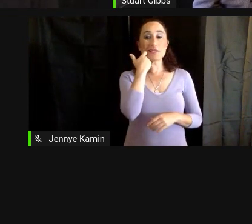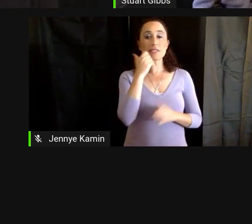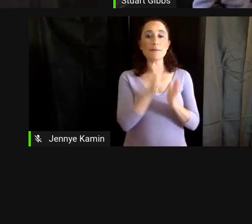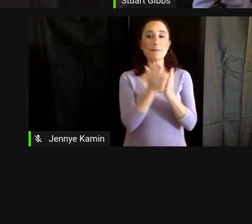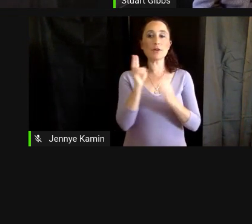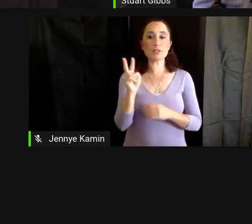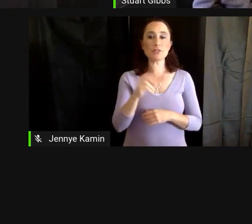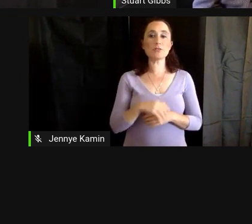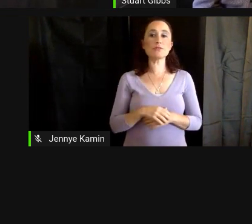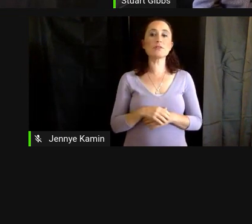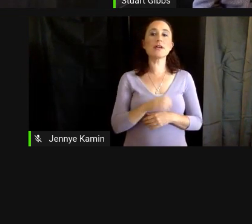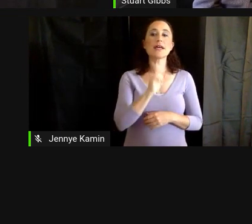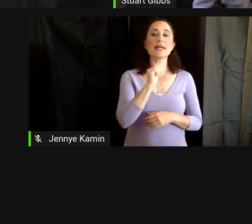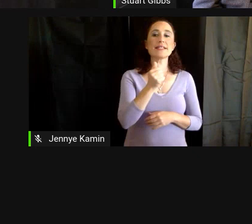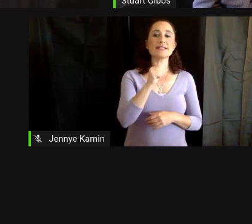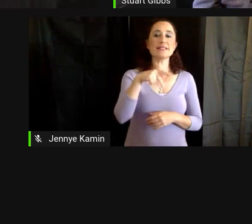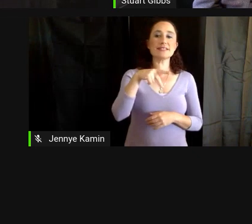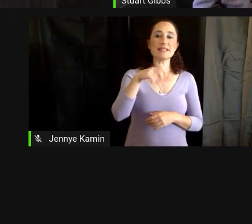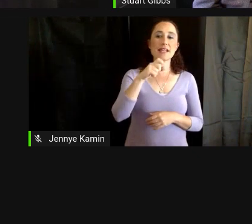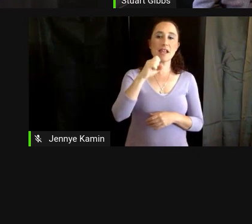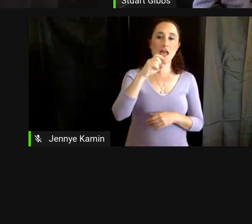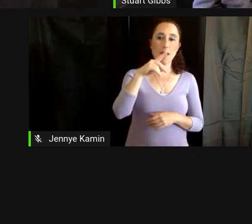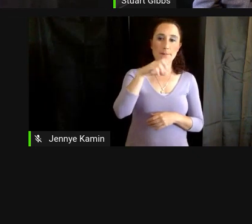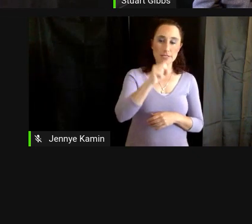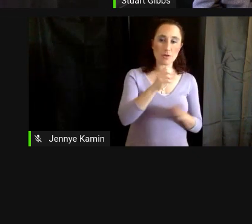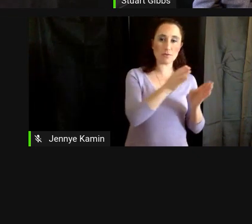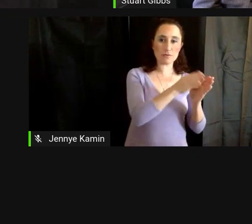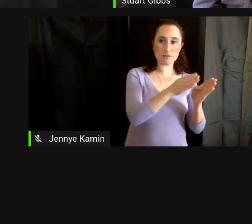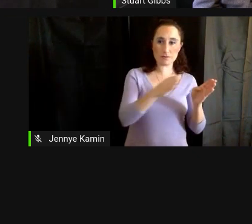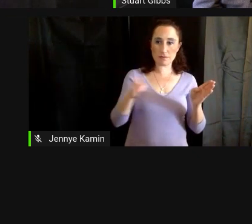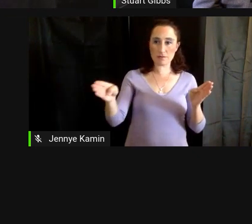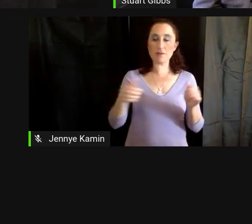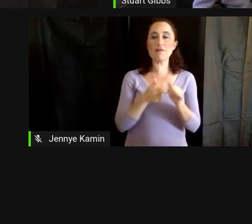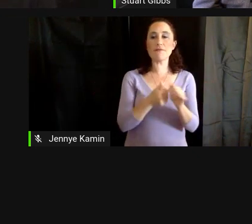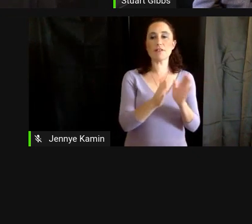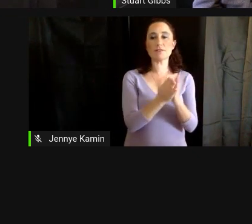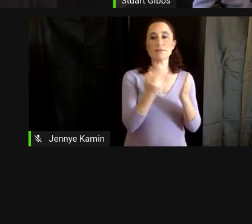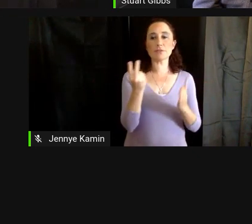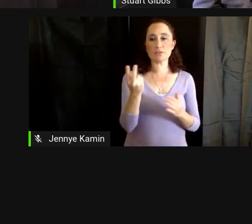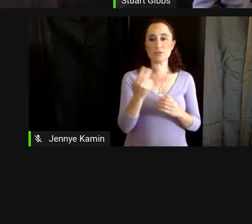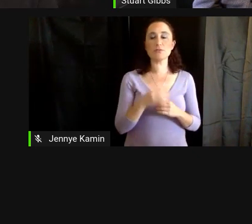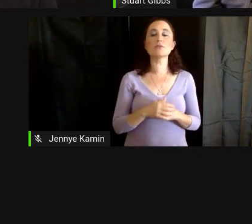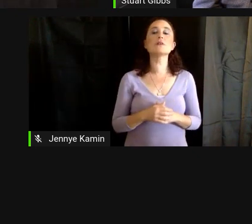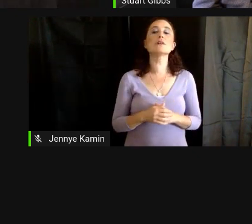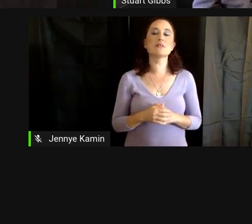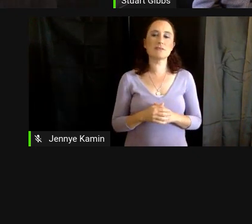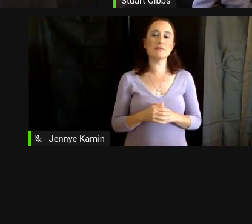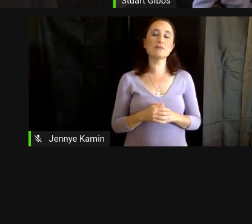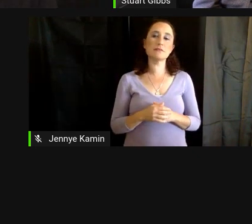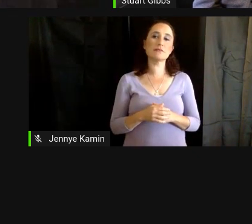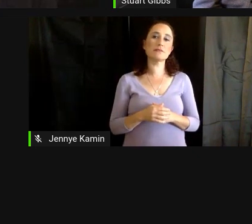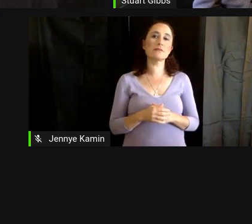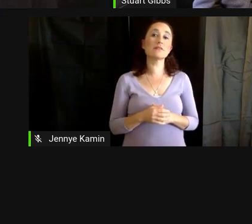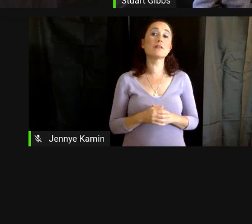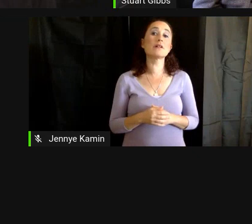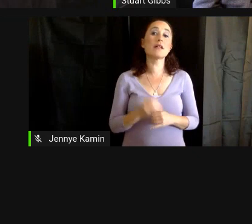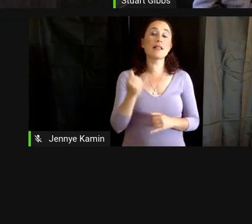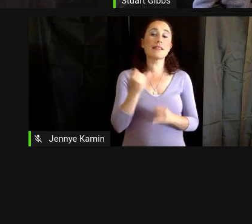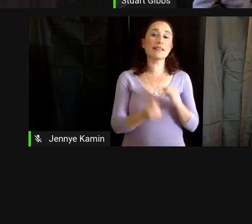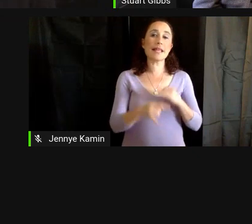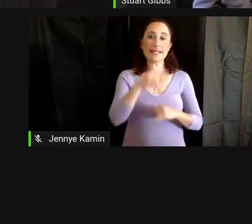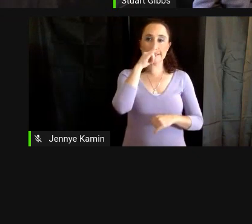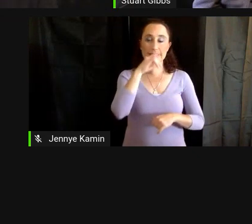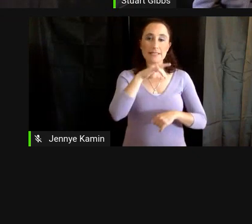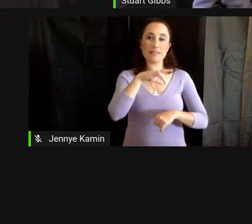two, which is 10 episodes, came out, and it's sort of following book two of the book series, which is The Last Kids on Earth and